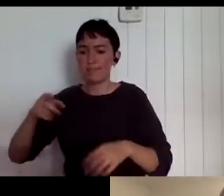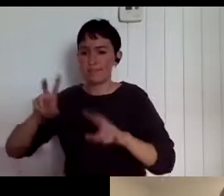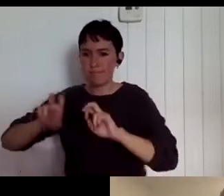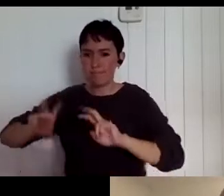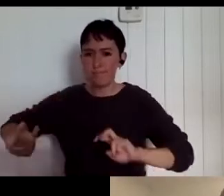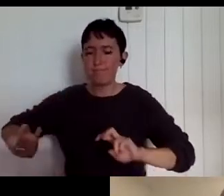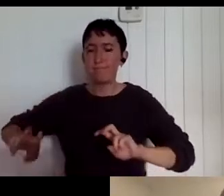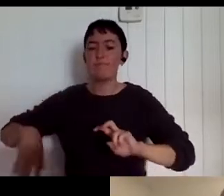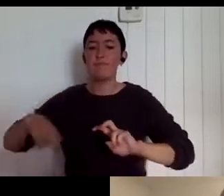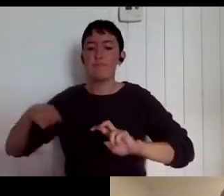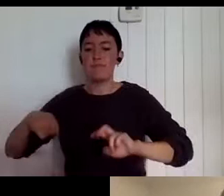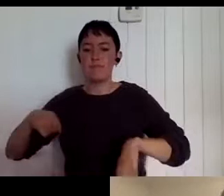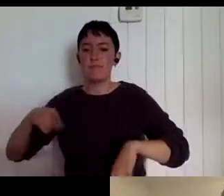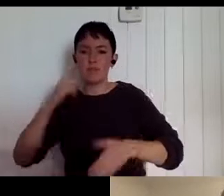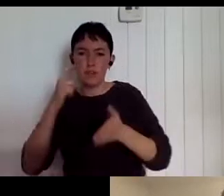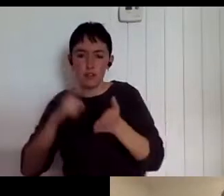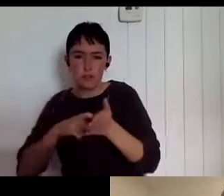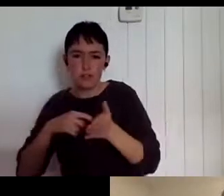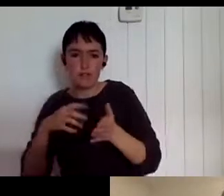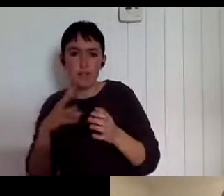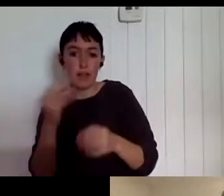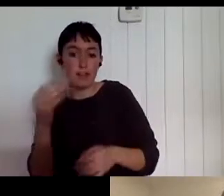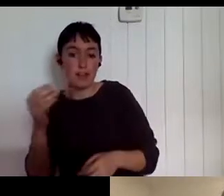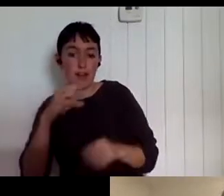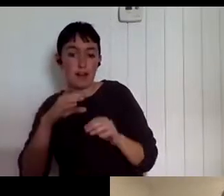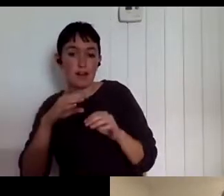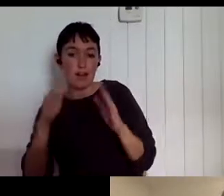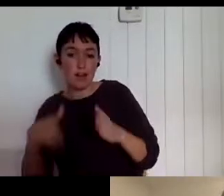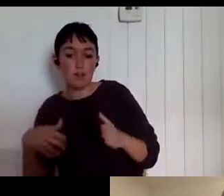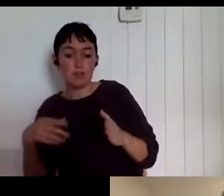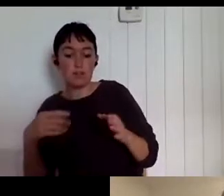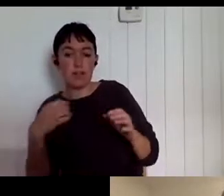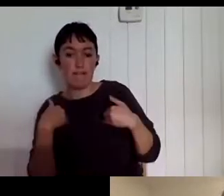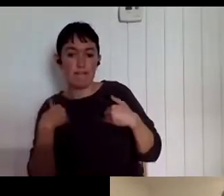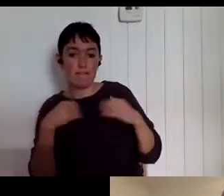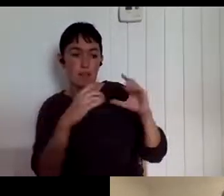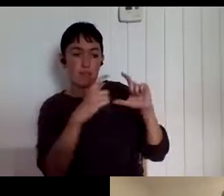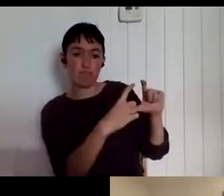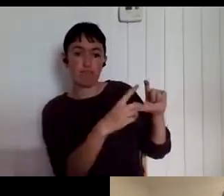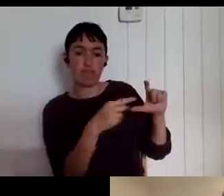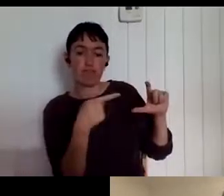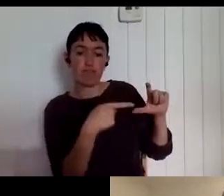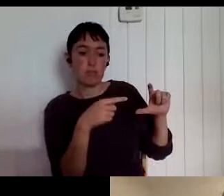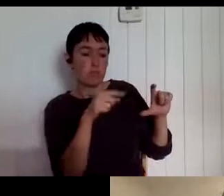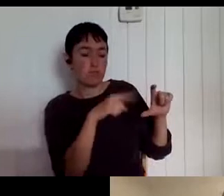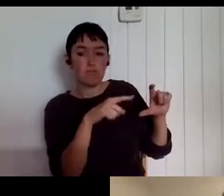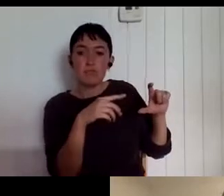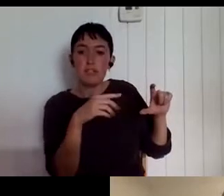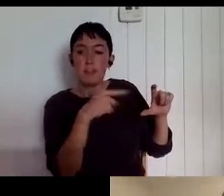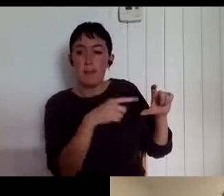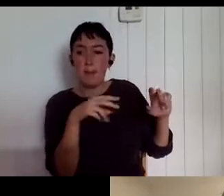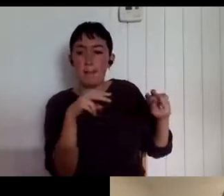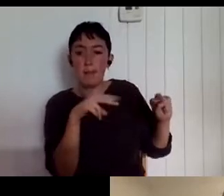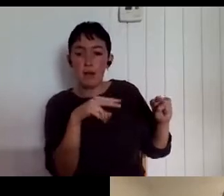outside buildings or outside house, there's a little monitor with little numbers that move up. Yeah. So those are usually very like linked to like a central sort of thing. And you can